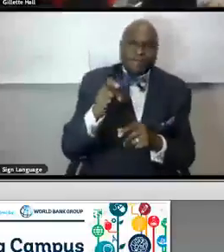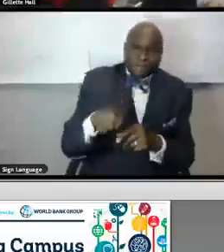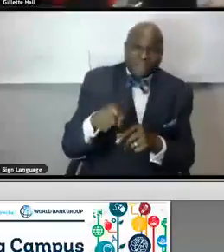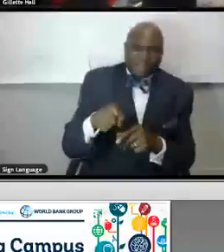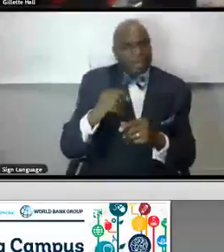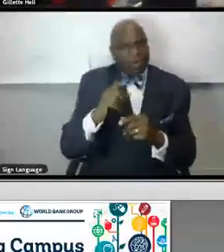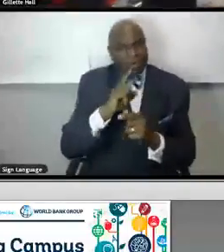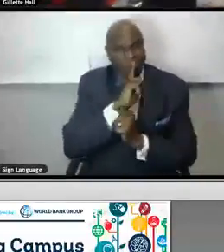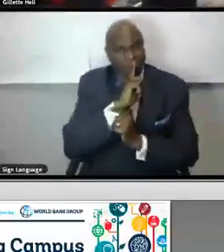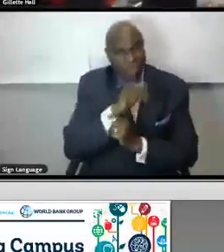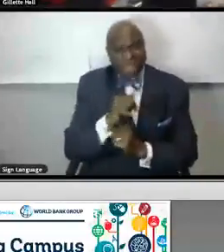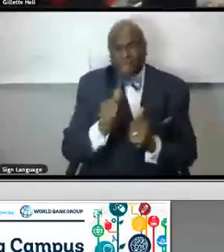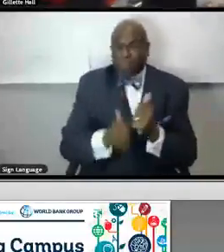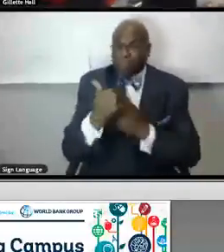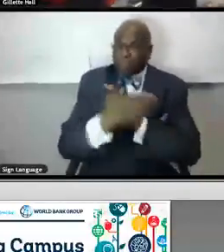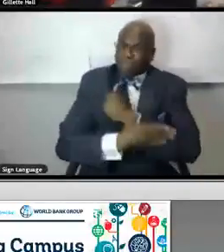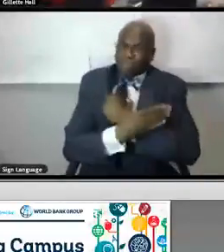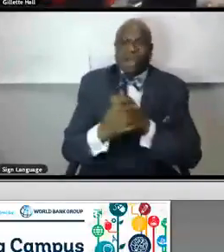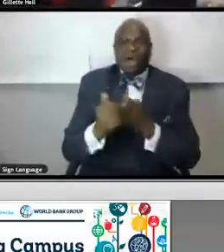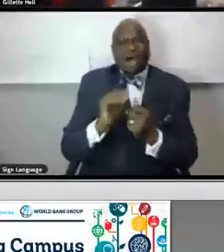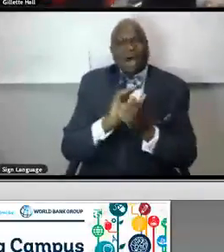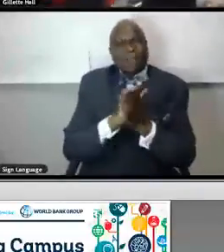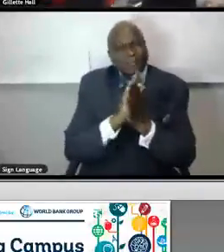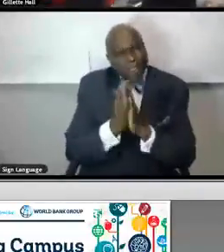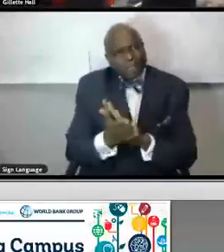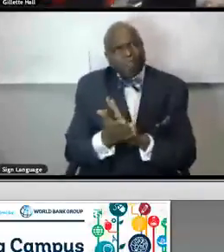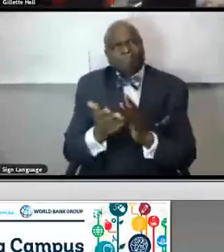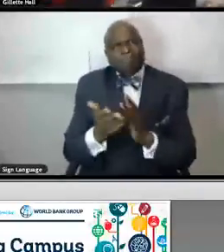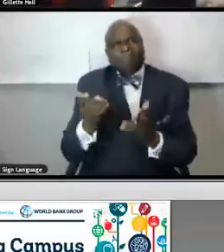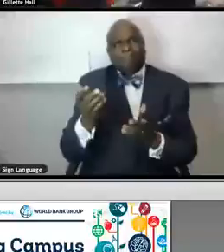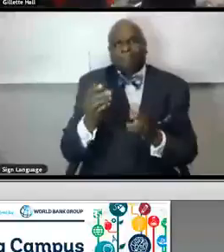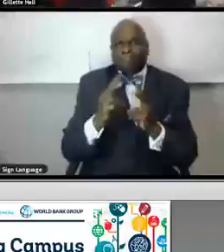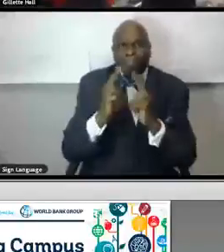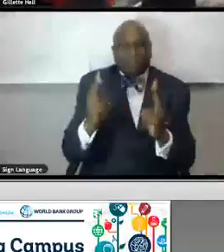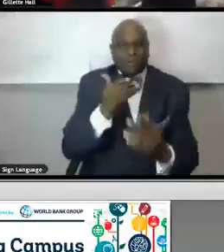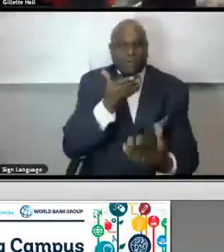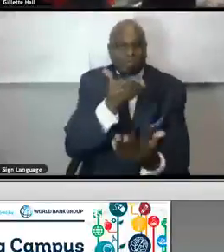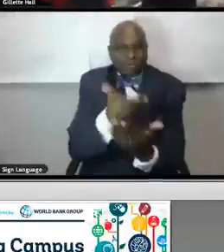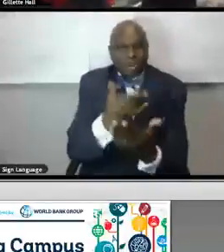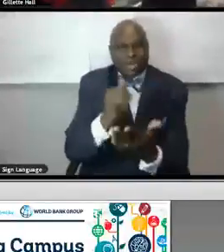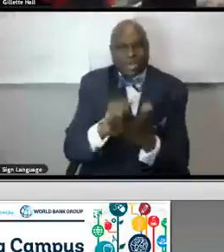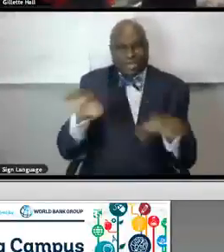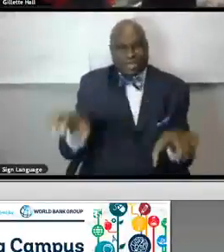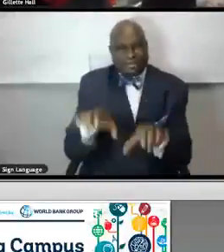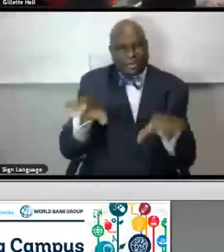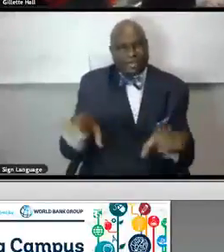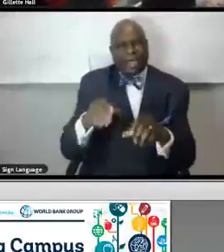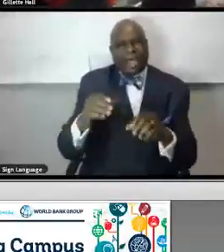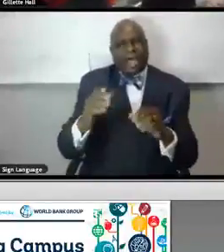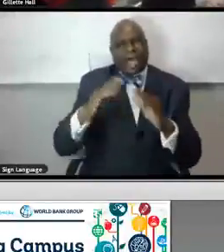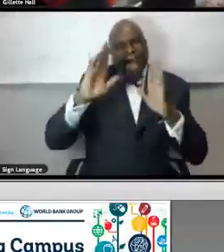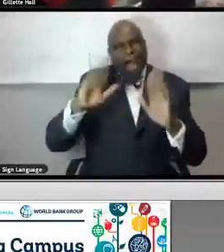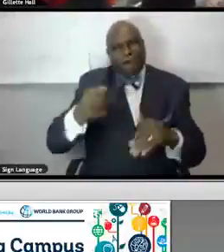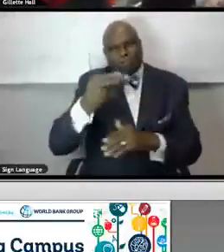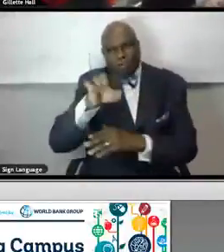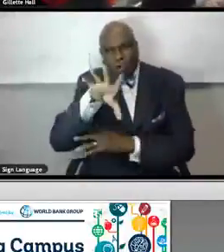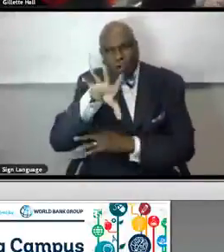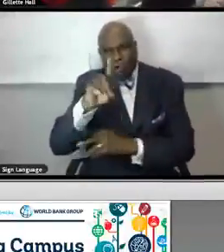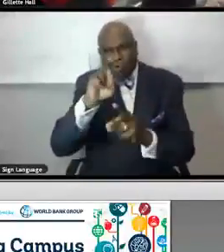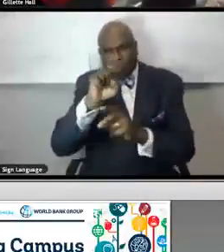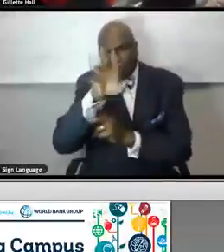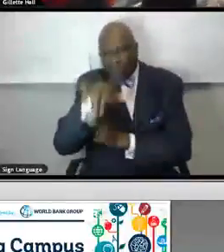and large, most countries are getting very good at implementing household surveys. And it's